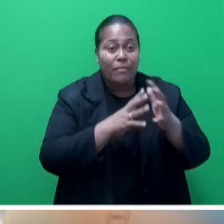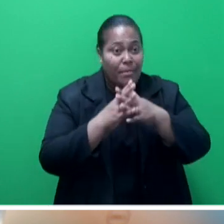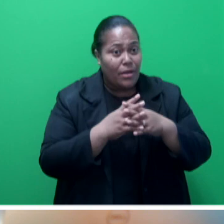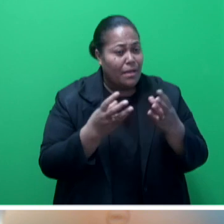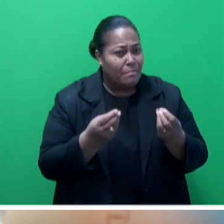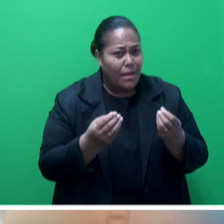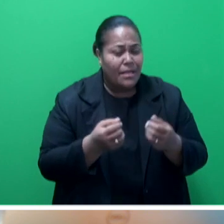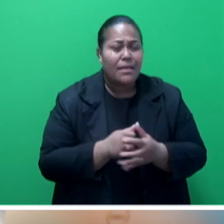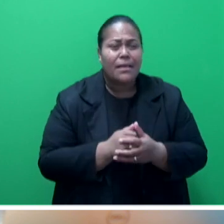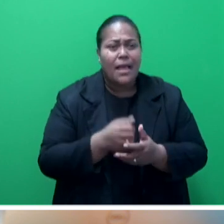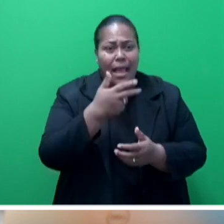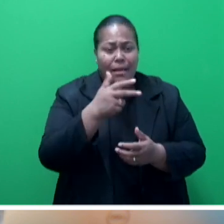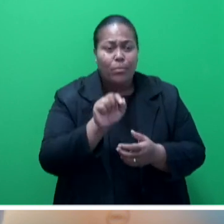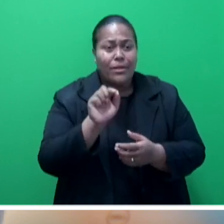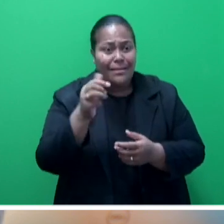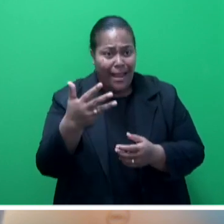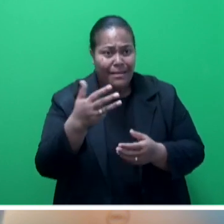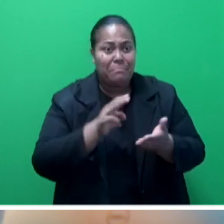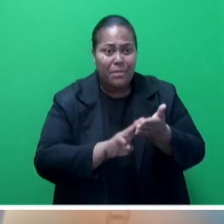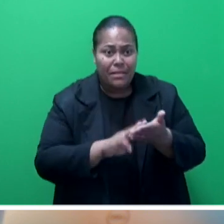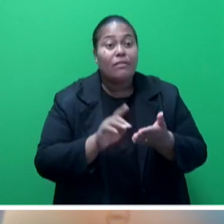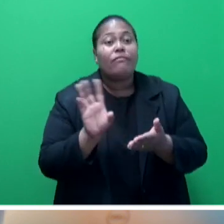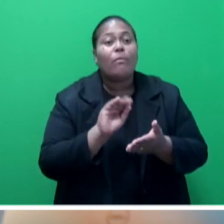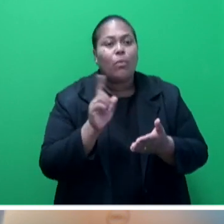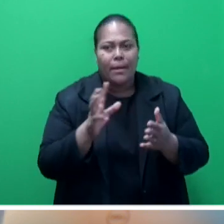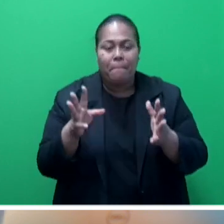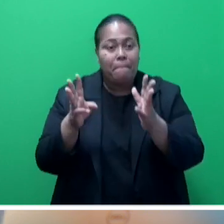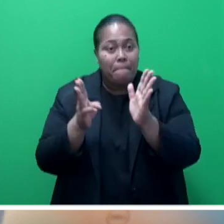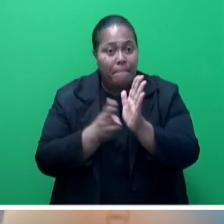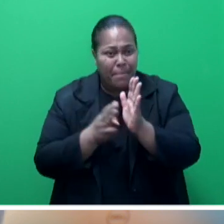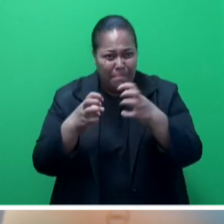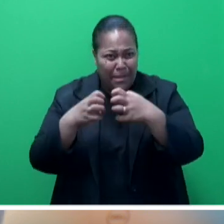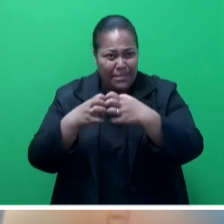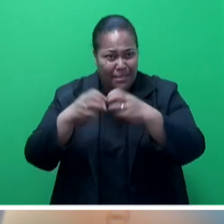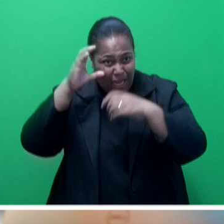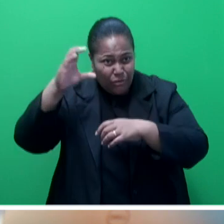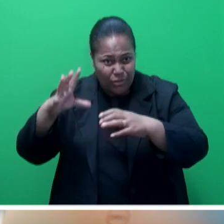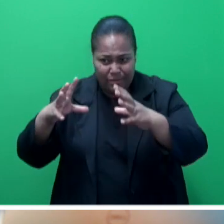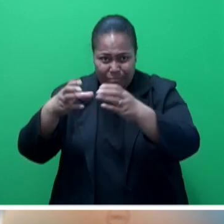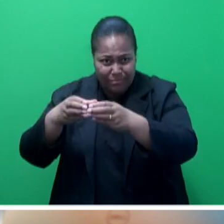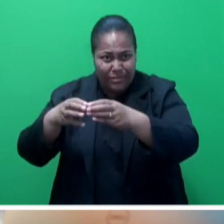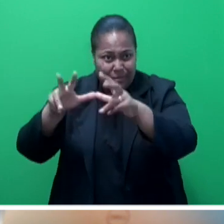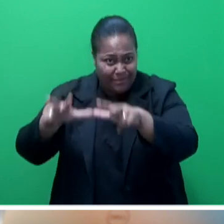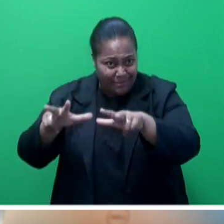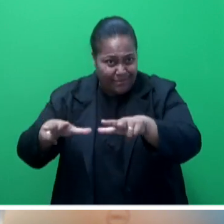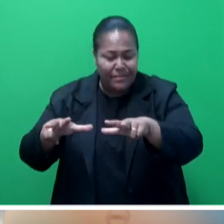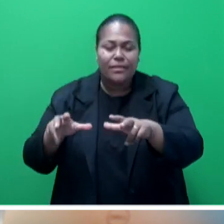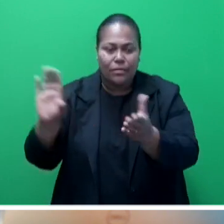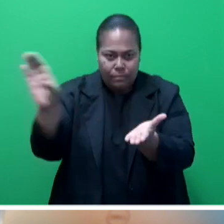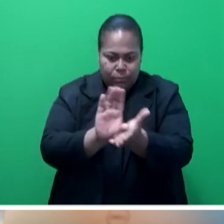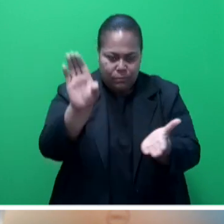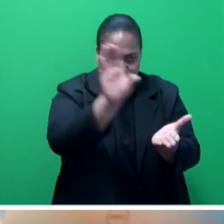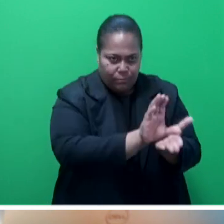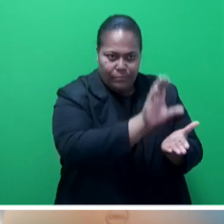sourced externally from multilateral climate funds such as the Green Climate Fund, Adaptation Fund, and the Global